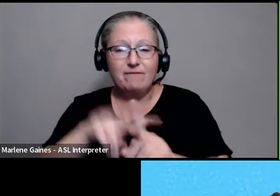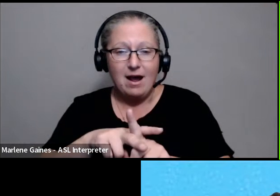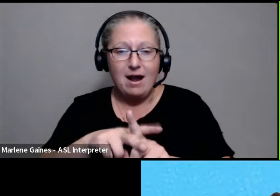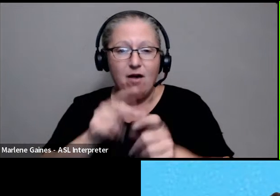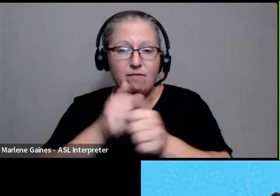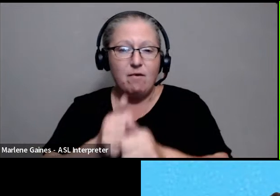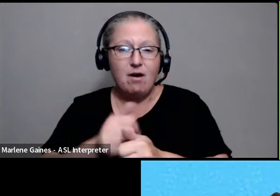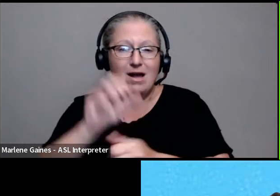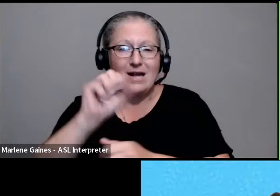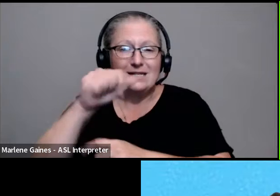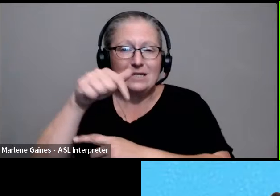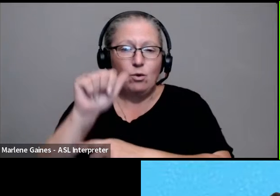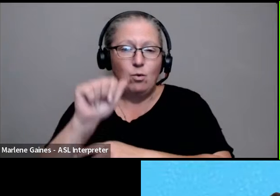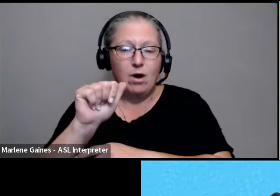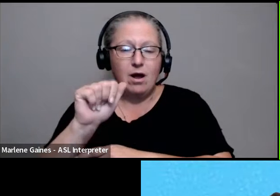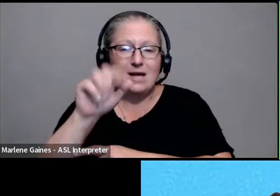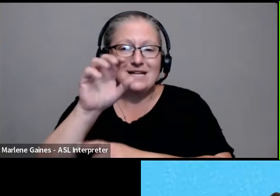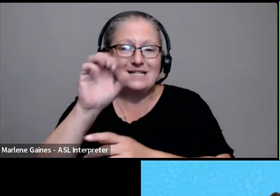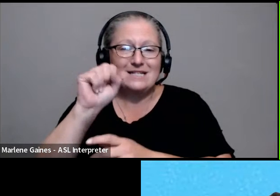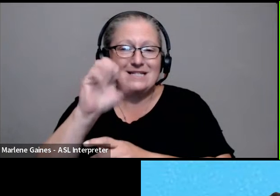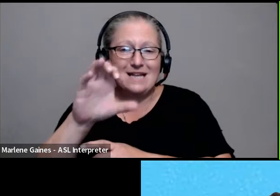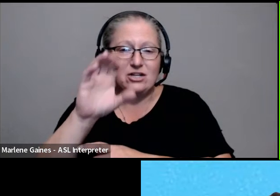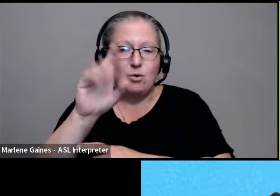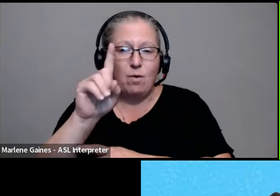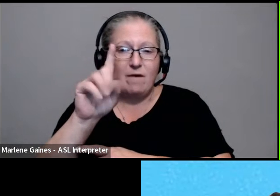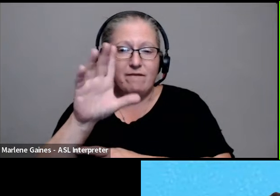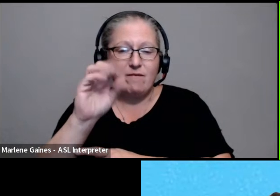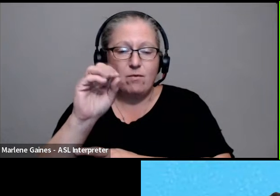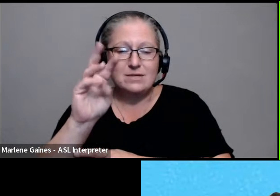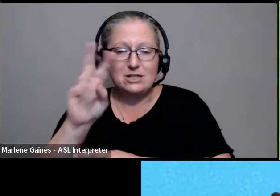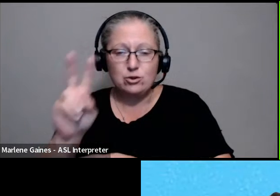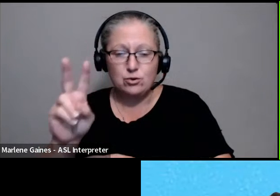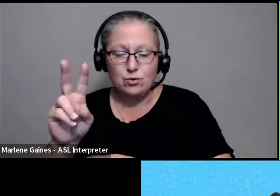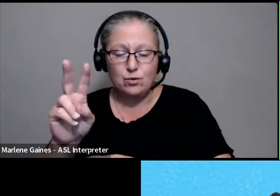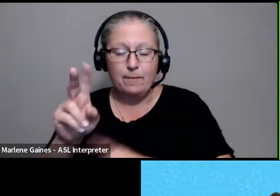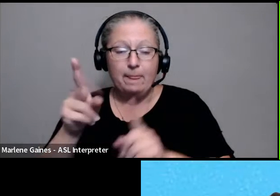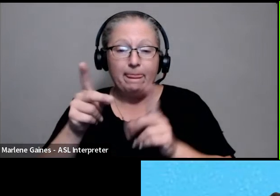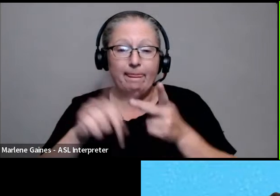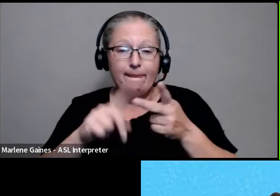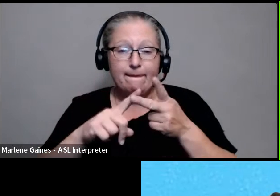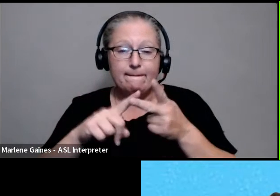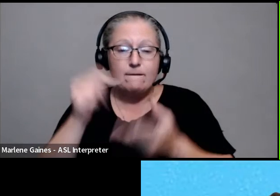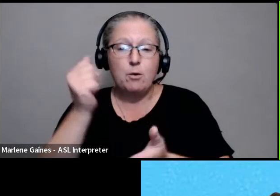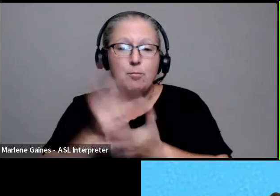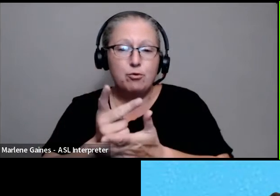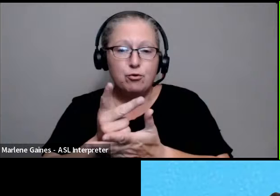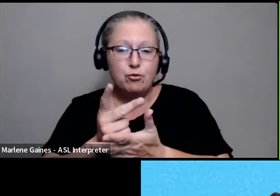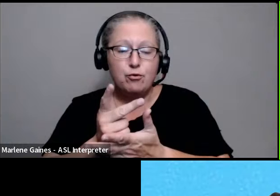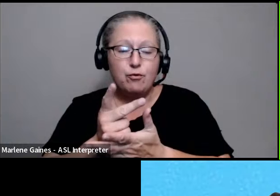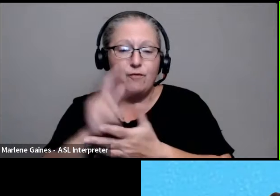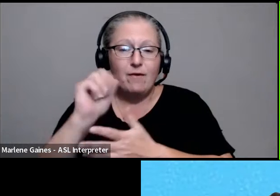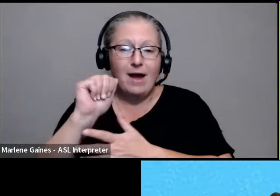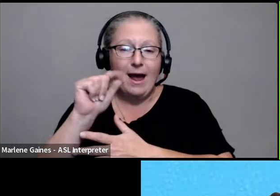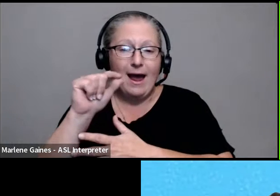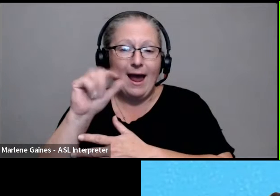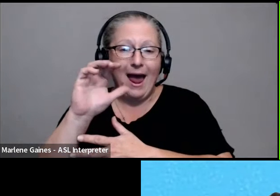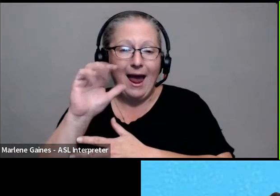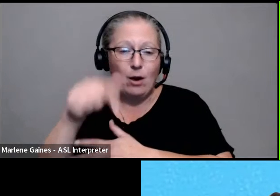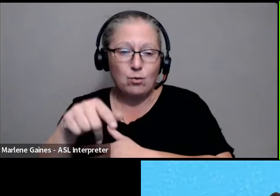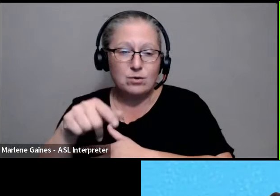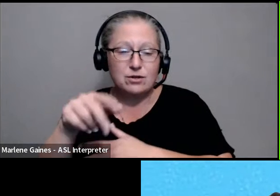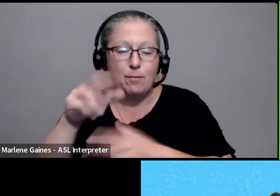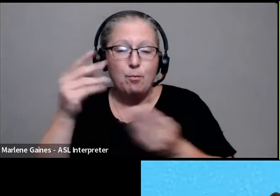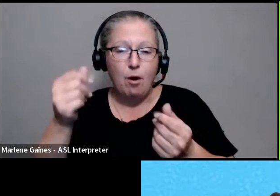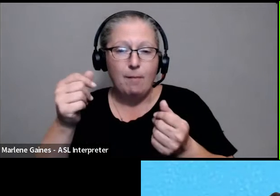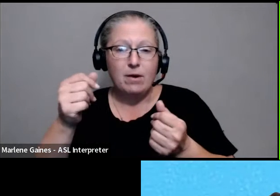to CEQA guidelines, section 15062. Two, to approve the acquisition of property